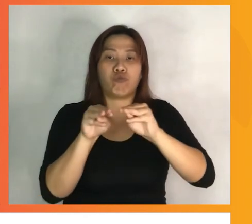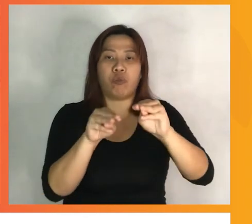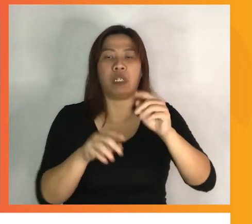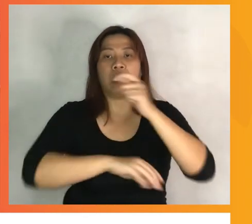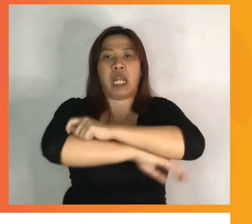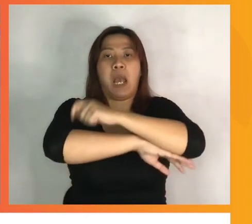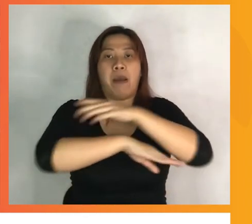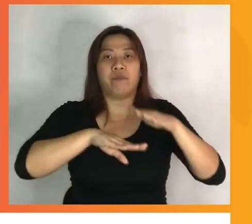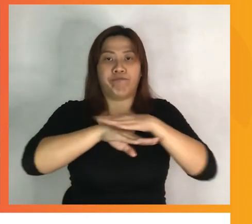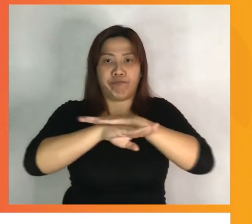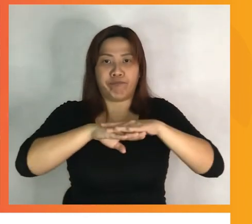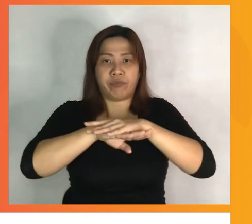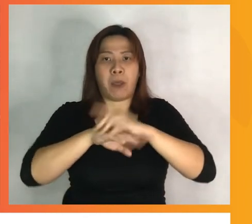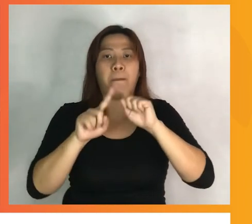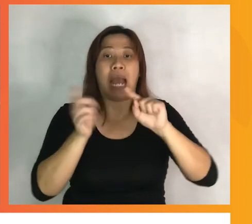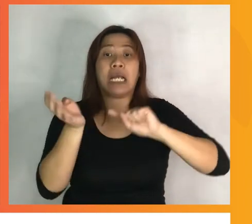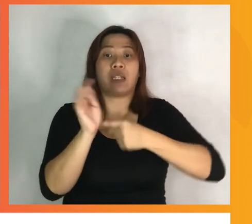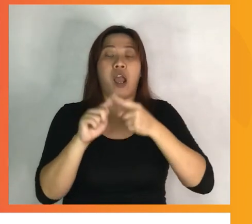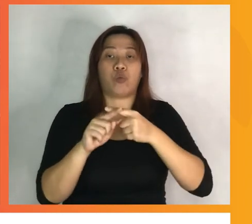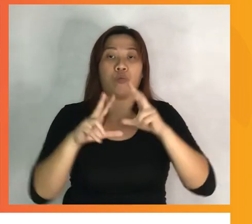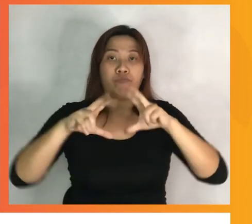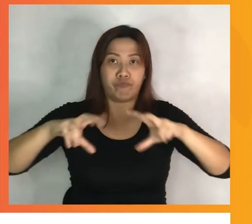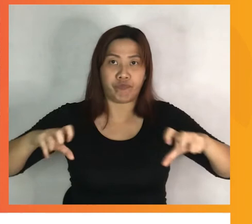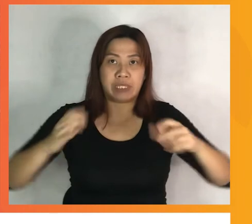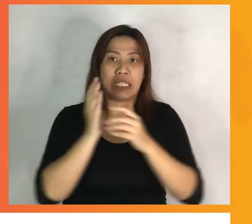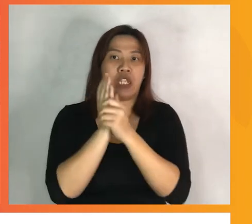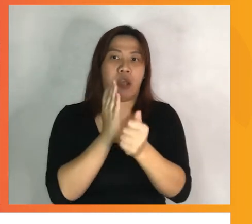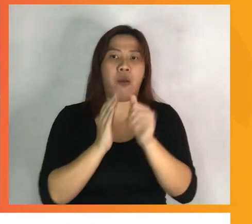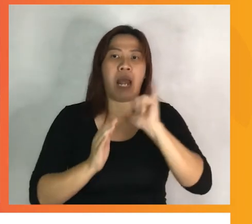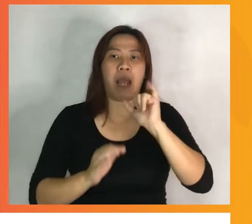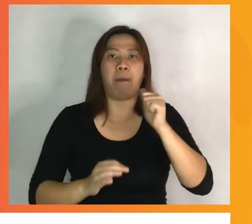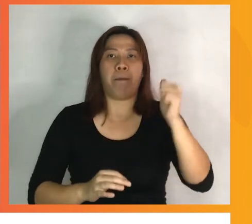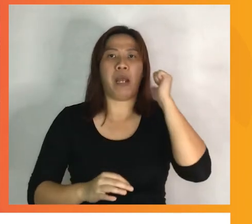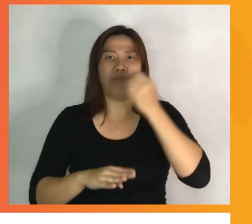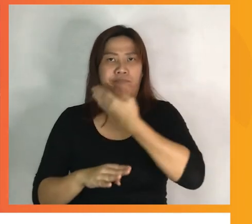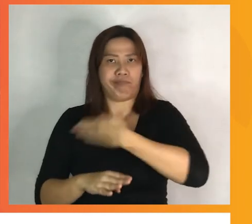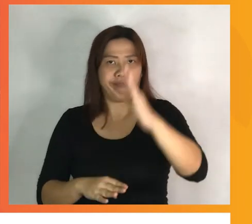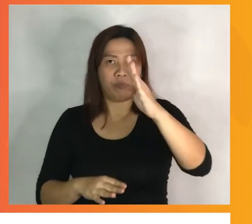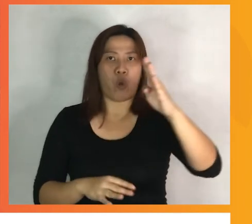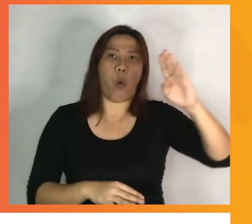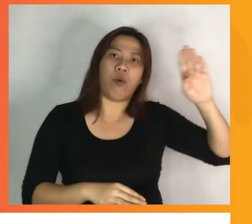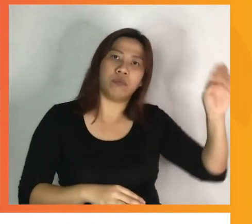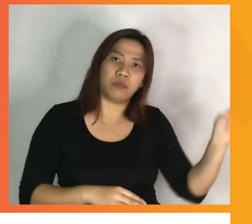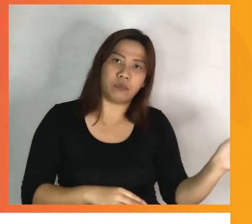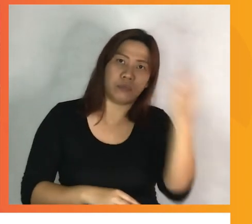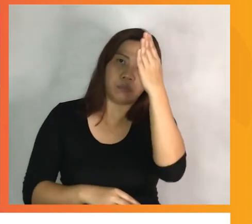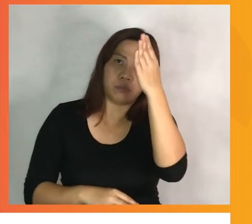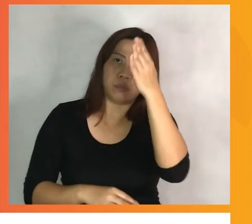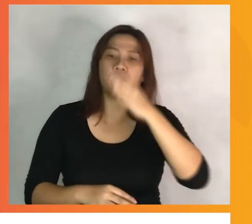travelling along the table surface, but beginning to explore skills such as backhand and